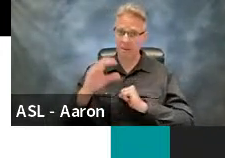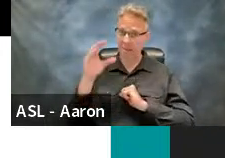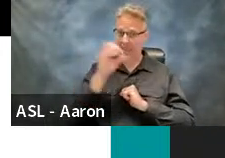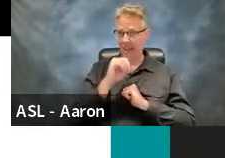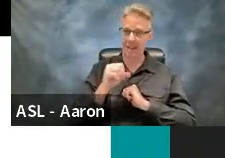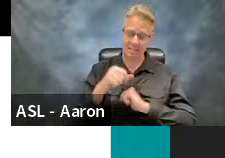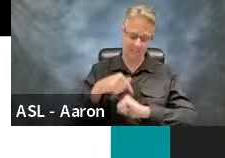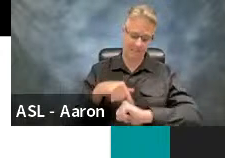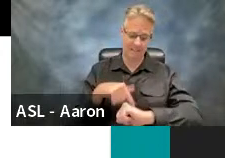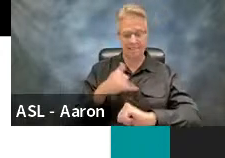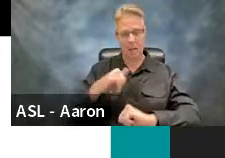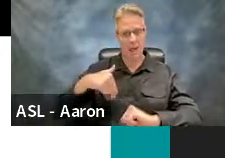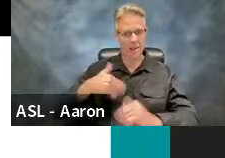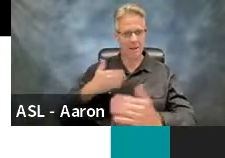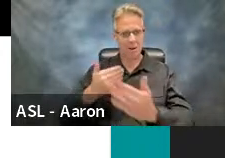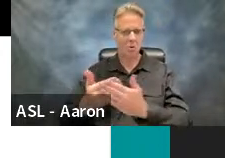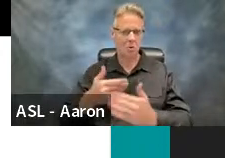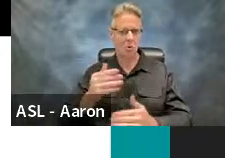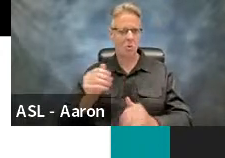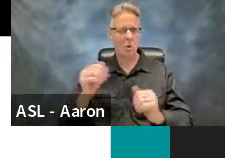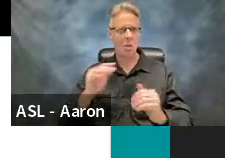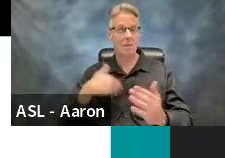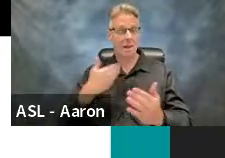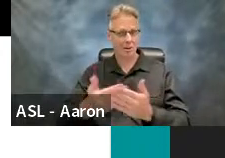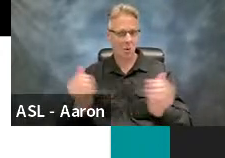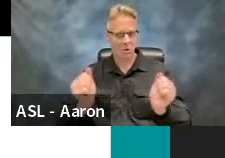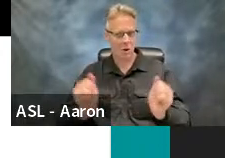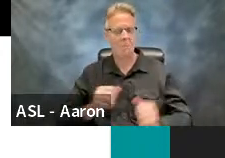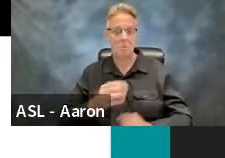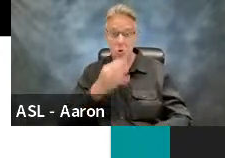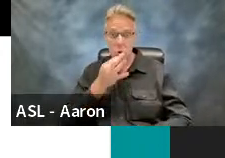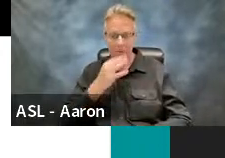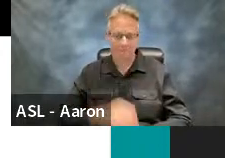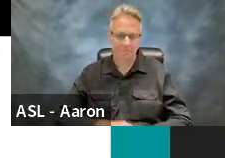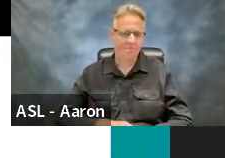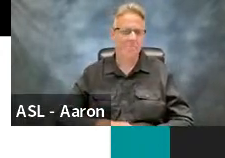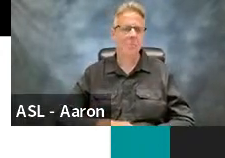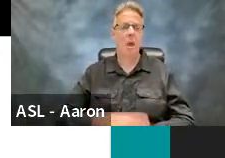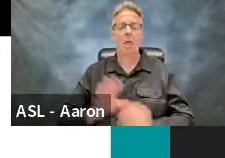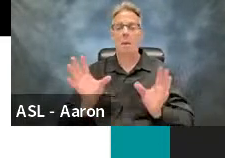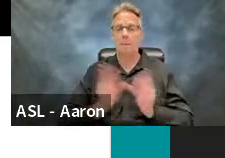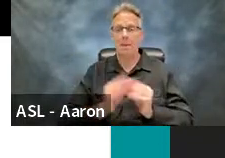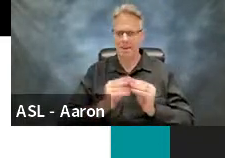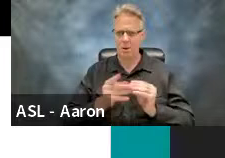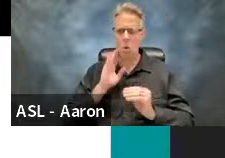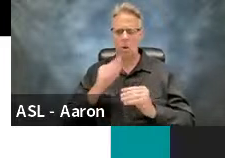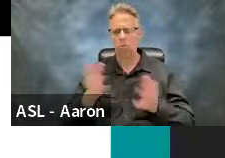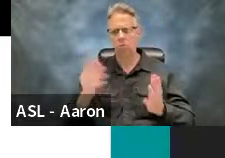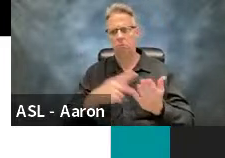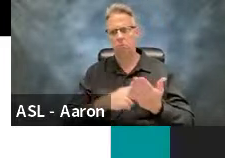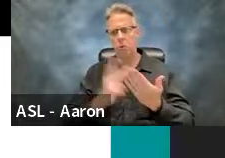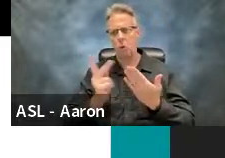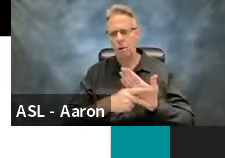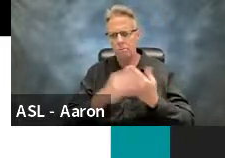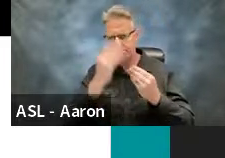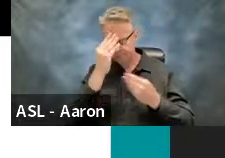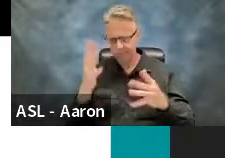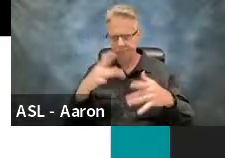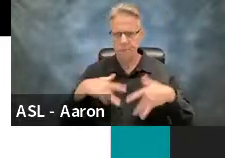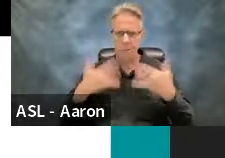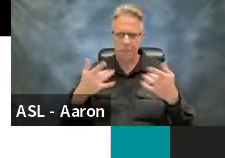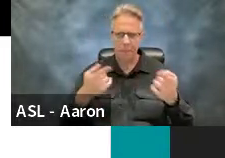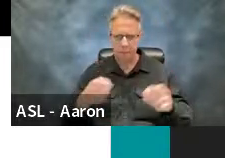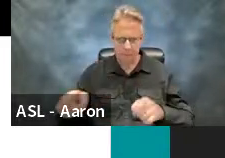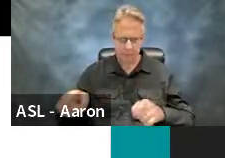away from it. The meeting agenda today is you're going to be given a program update